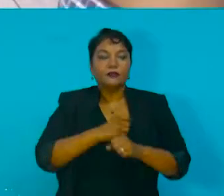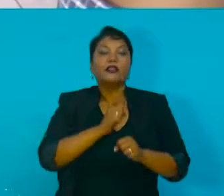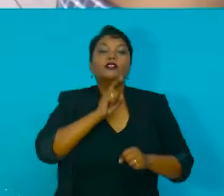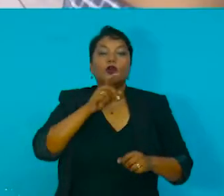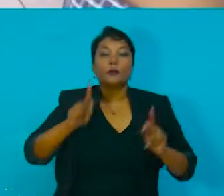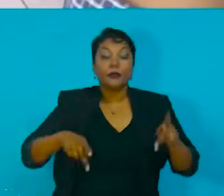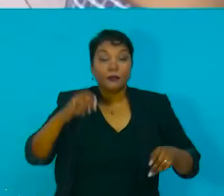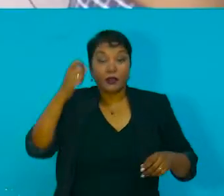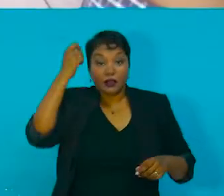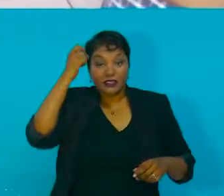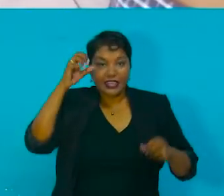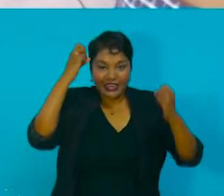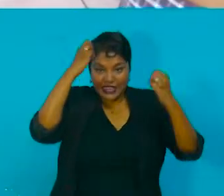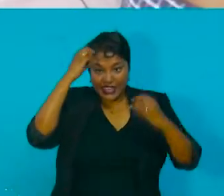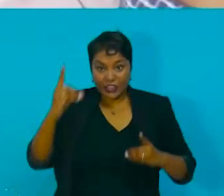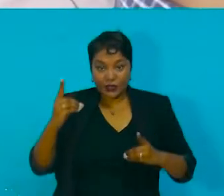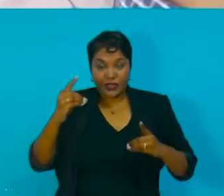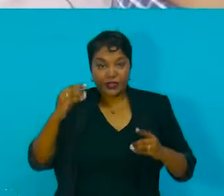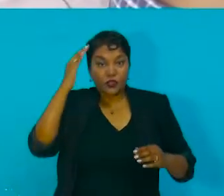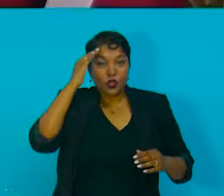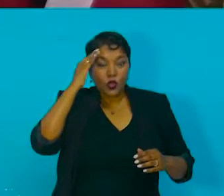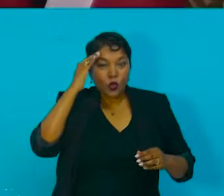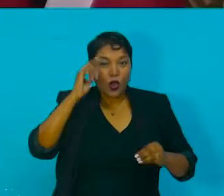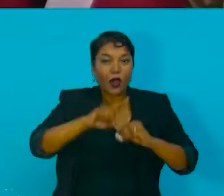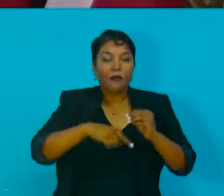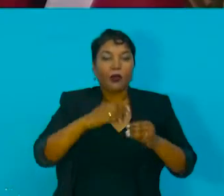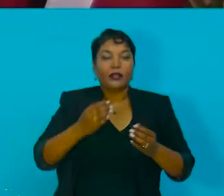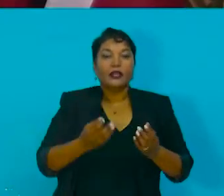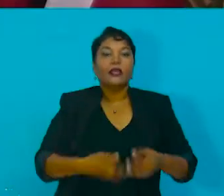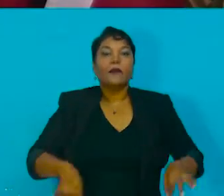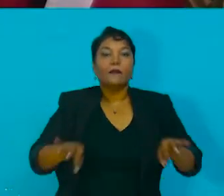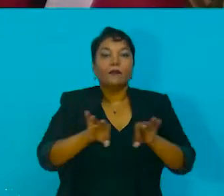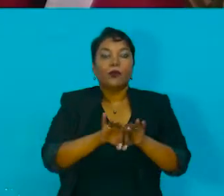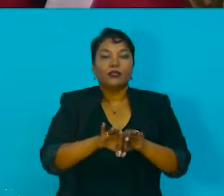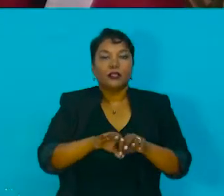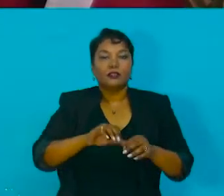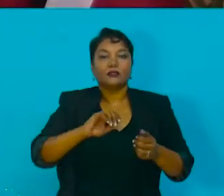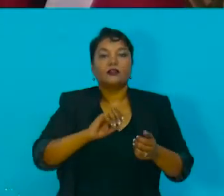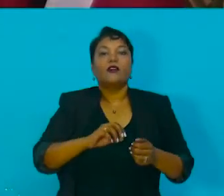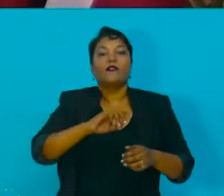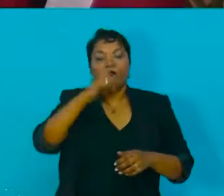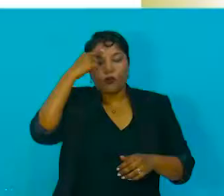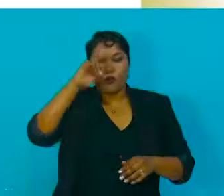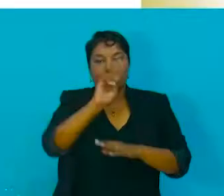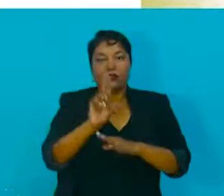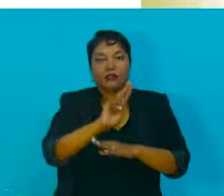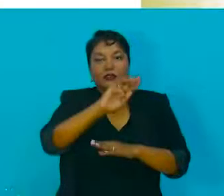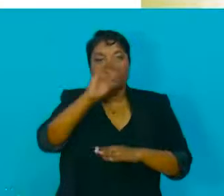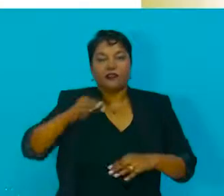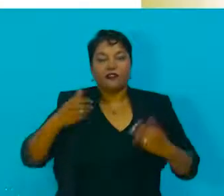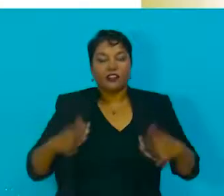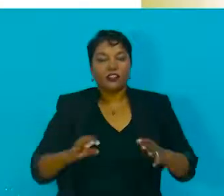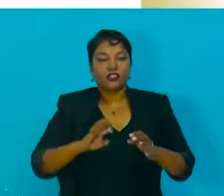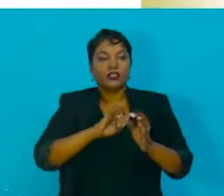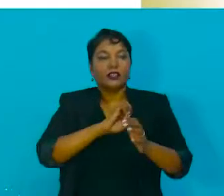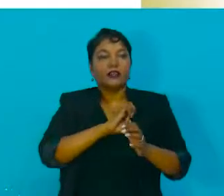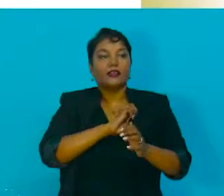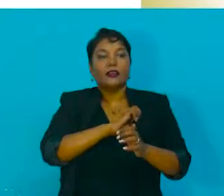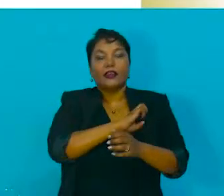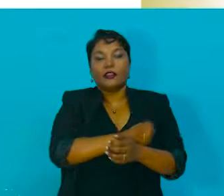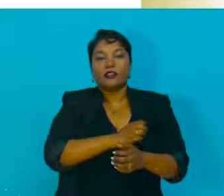awareness. All sectors have a role to play in spreading the importance of climate change. We all have to look at ourselves. Optimal energy